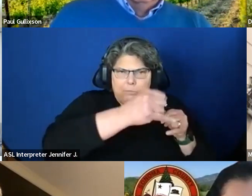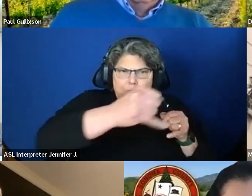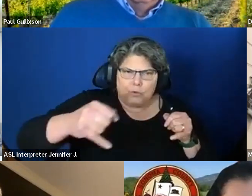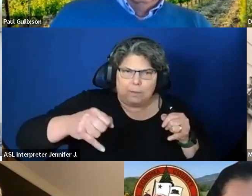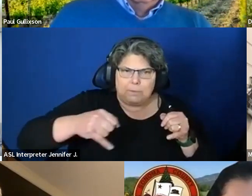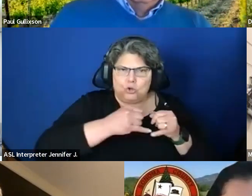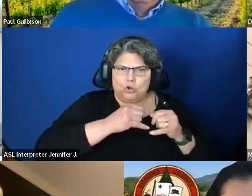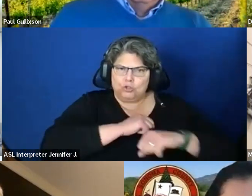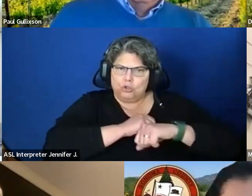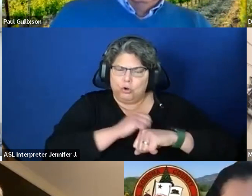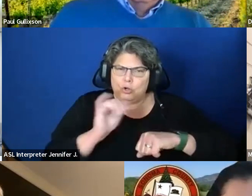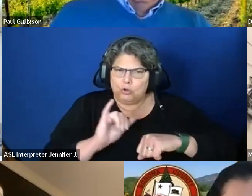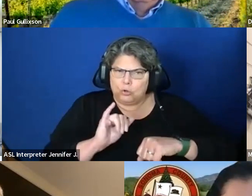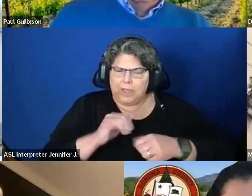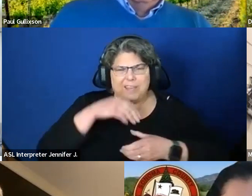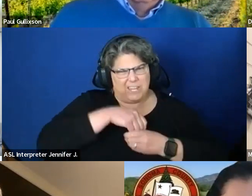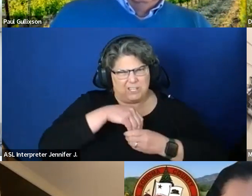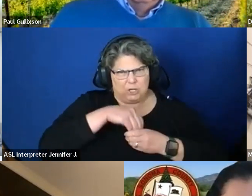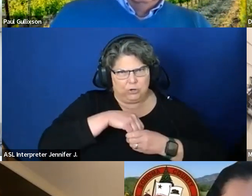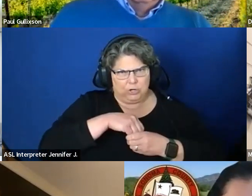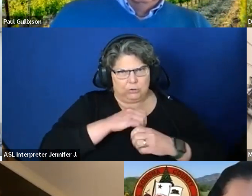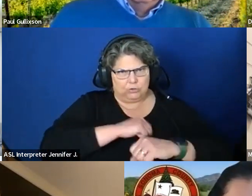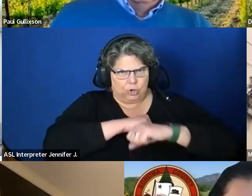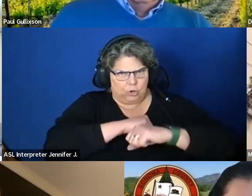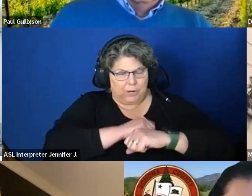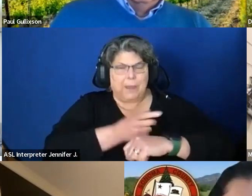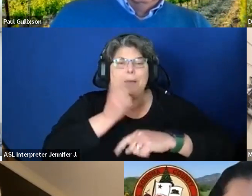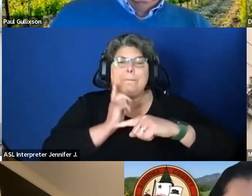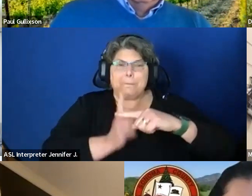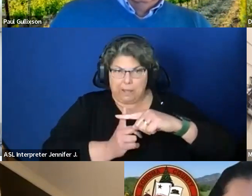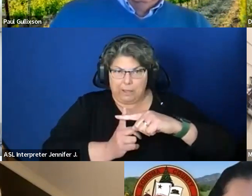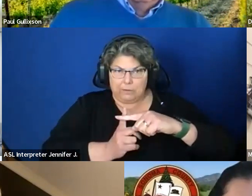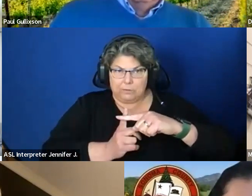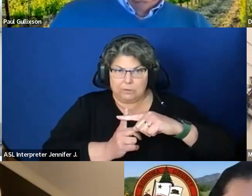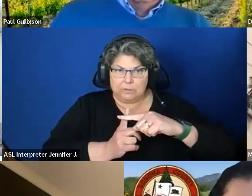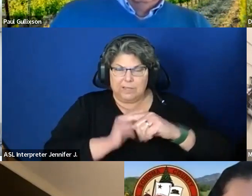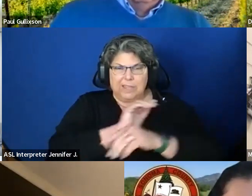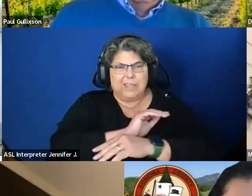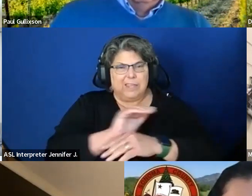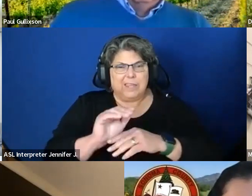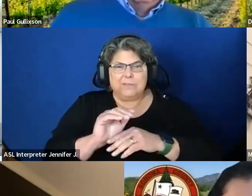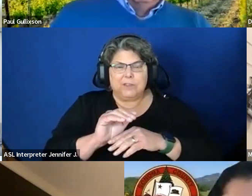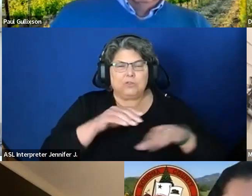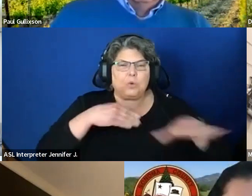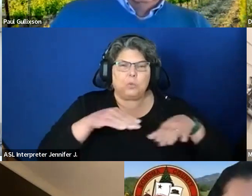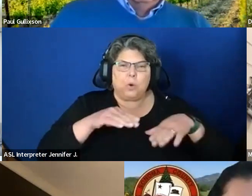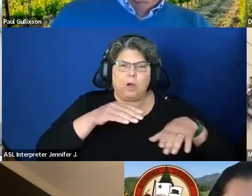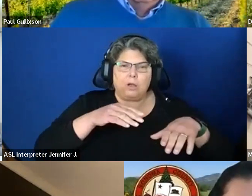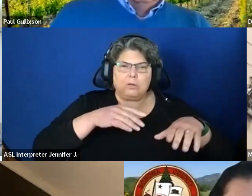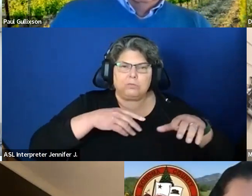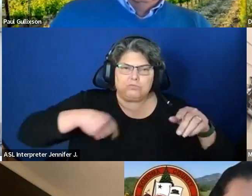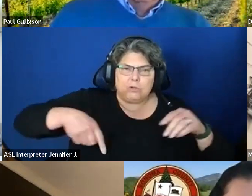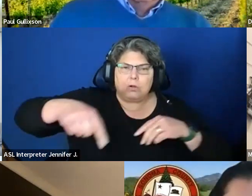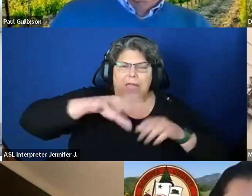as well. We had interior security, but also they would do evening patrols right outside of